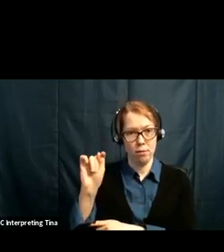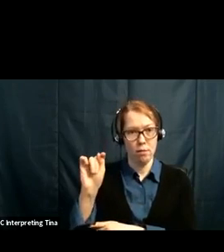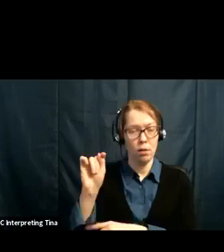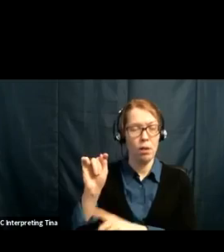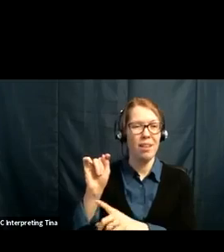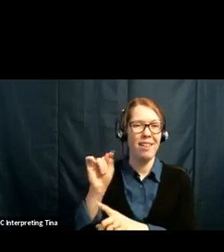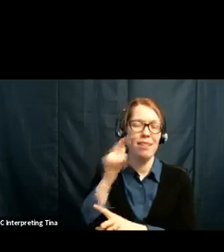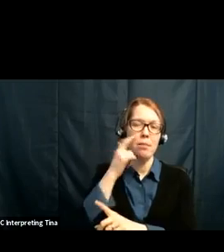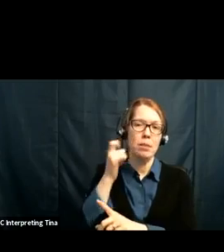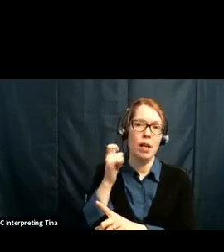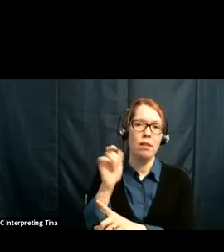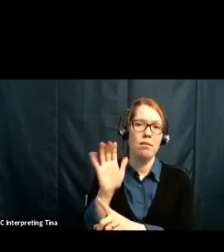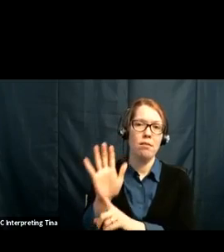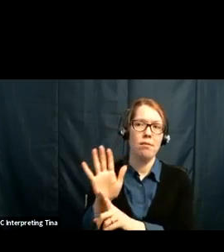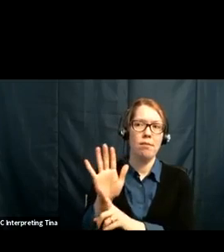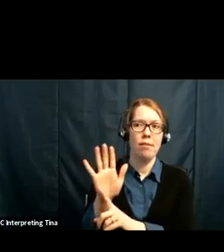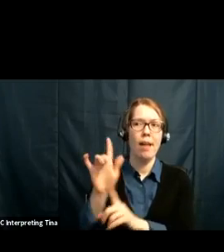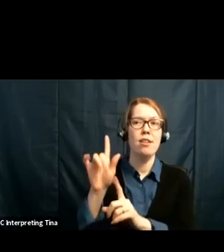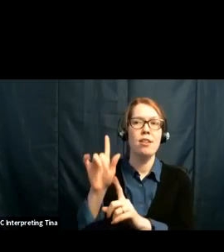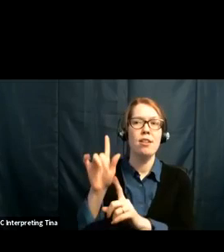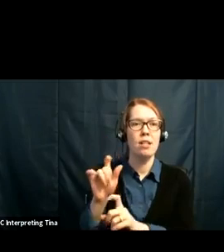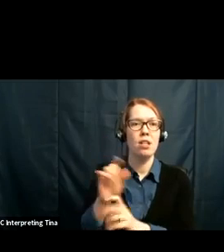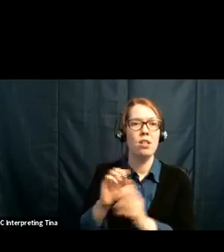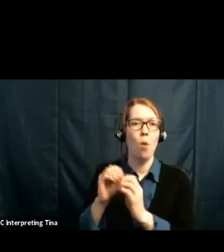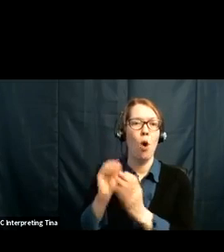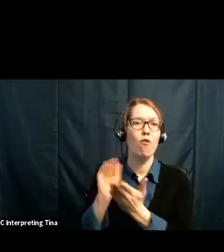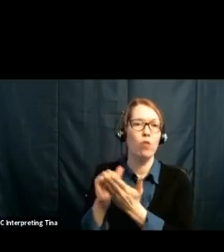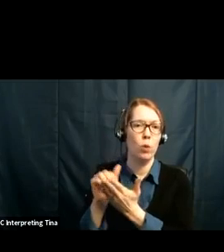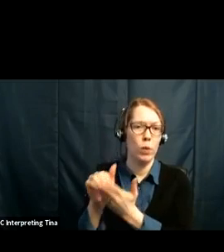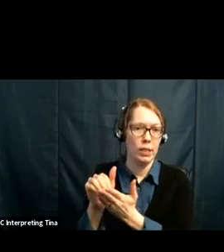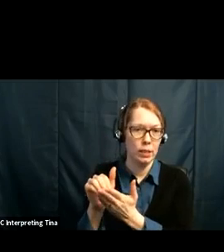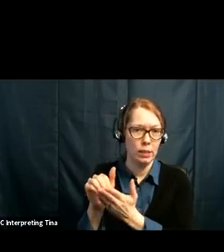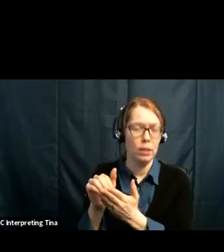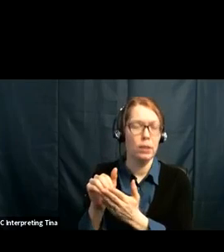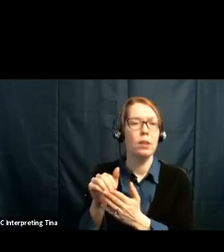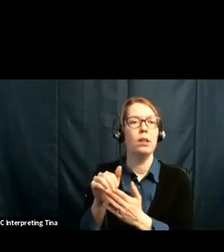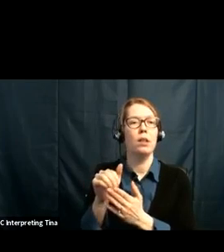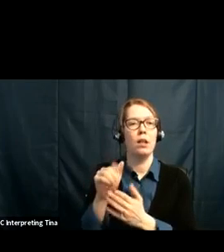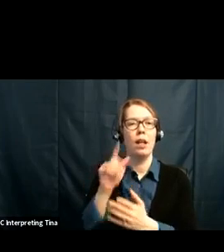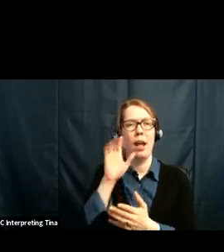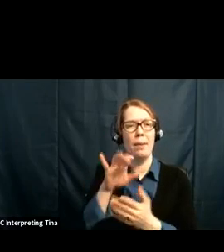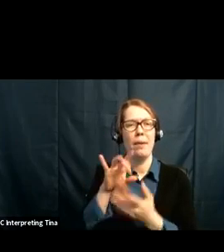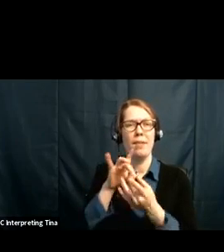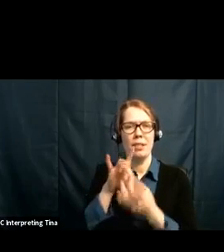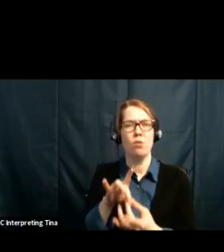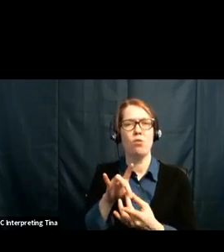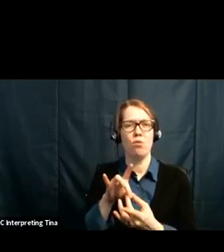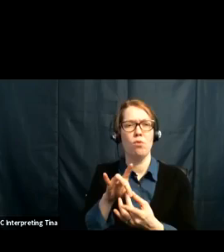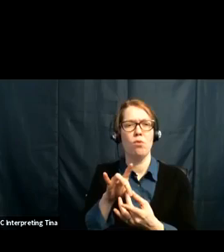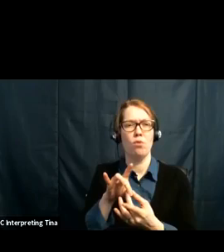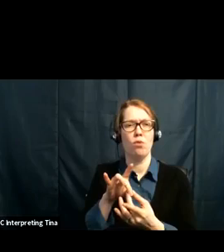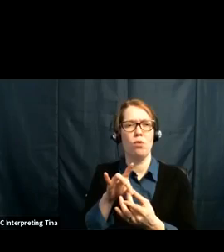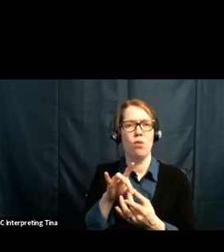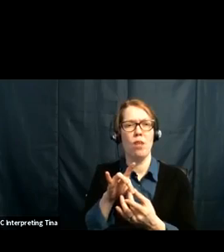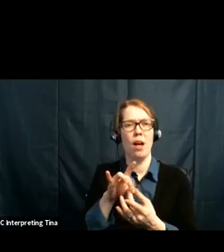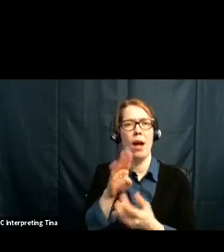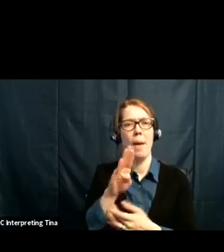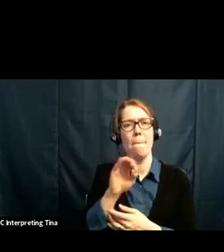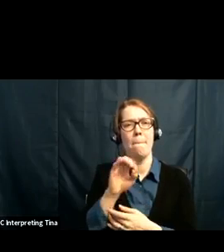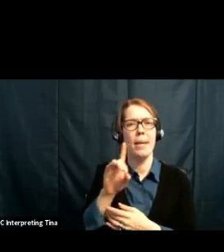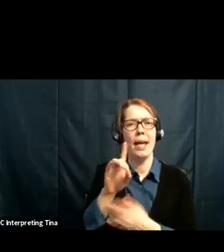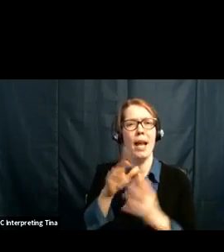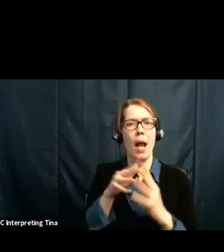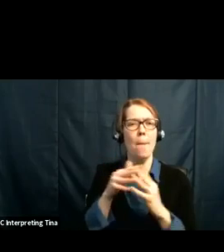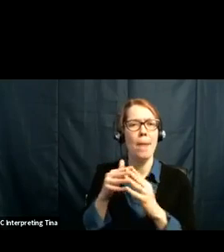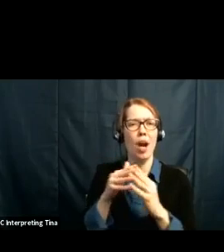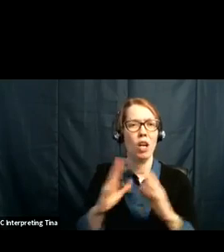because the testing is much more frequent, and I believe has to do with the Mid-American Conference